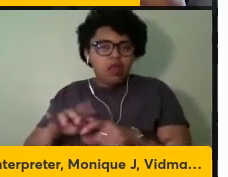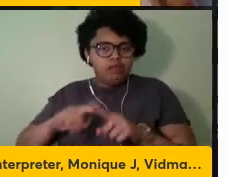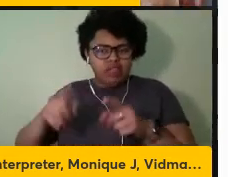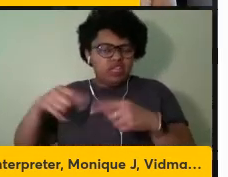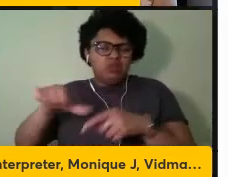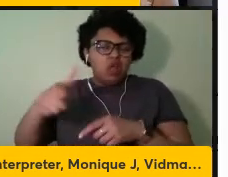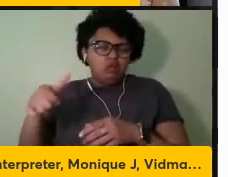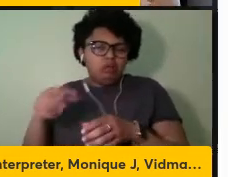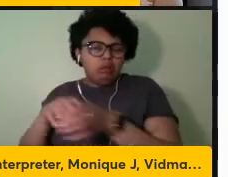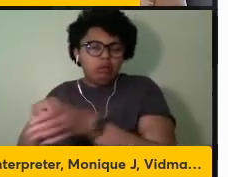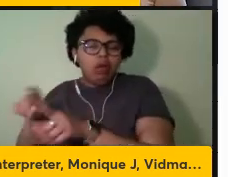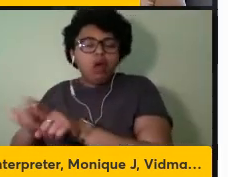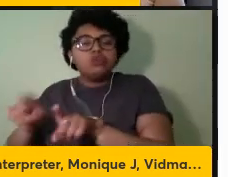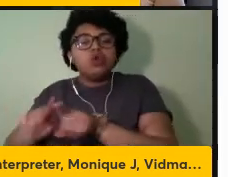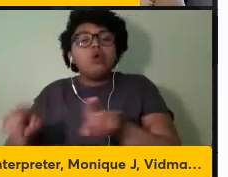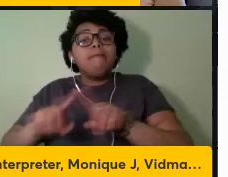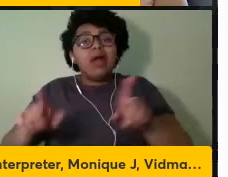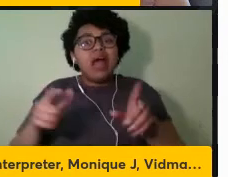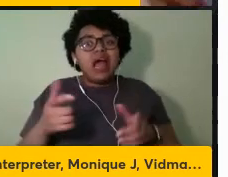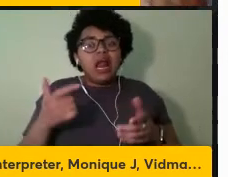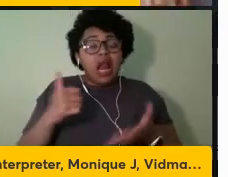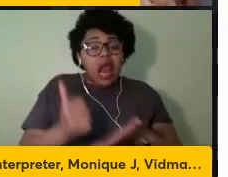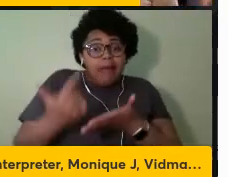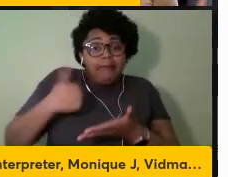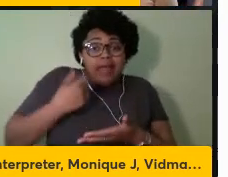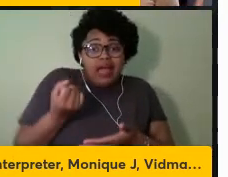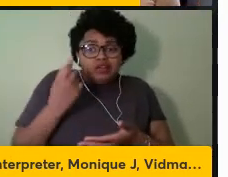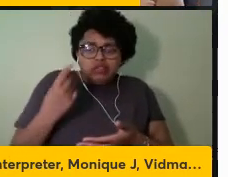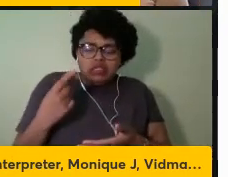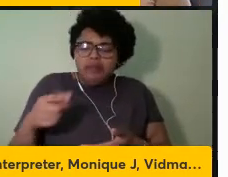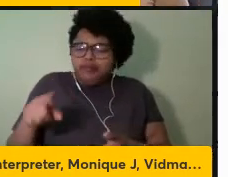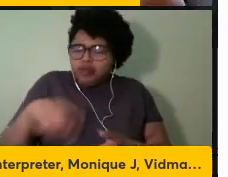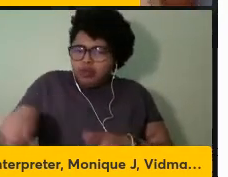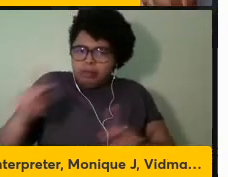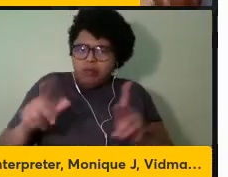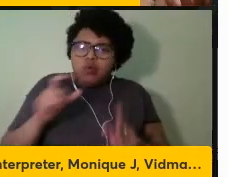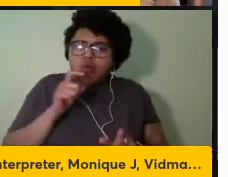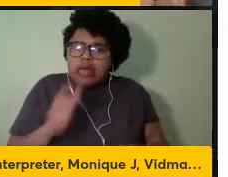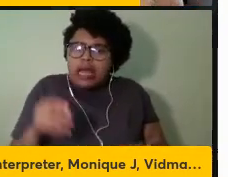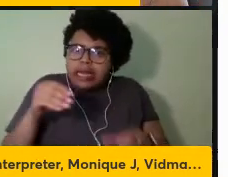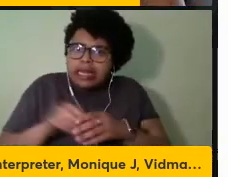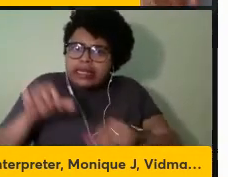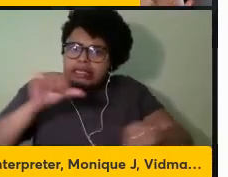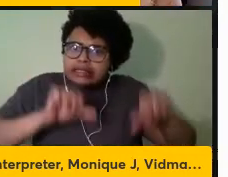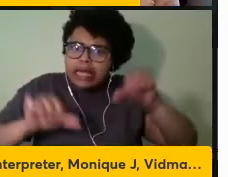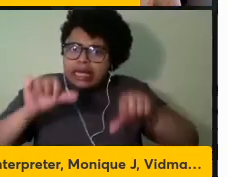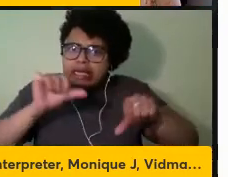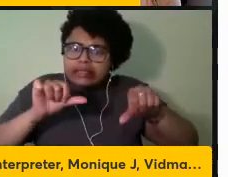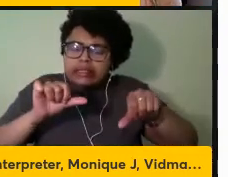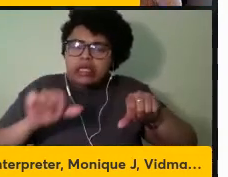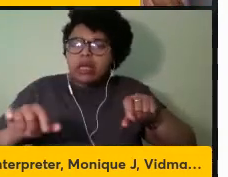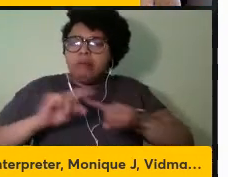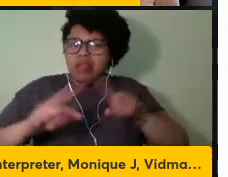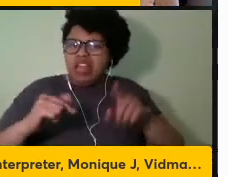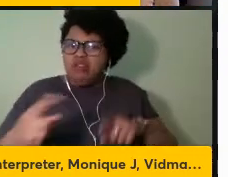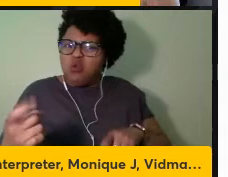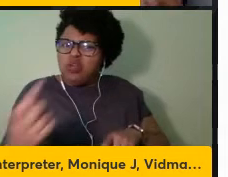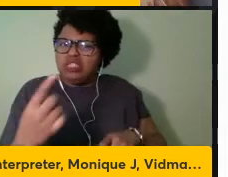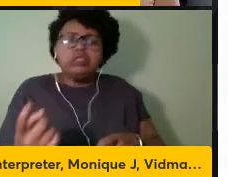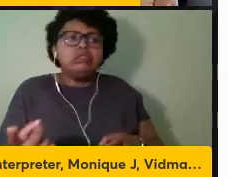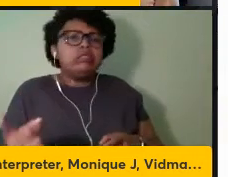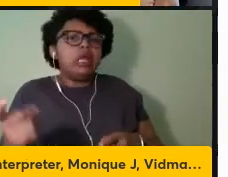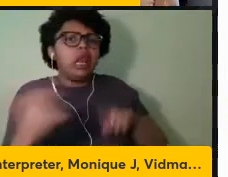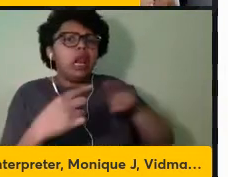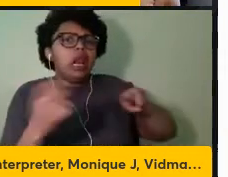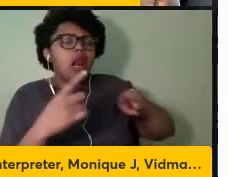about the questions that people ask that aren't in the sciences, that it wasn't sort of a scientific talk, but people really had questions that